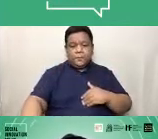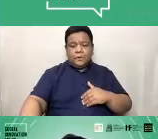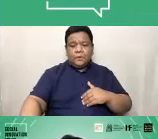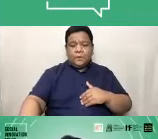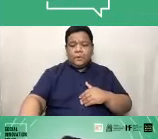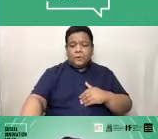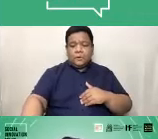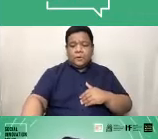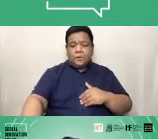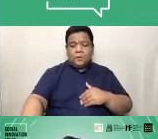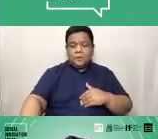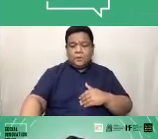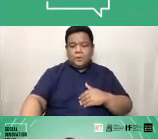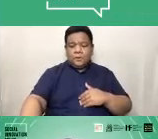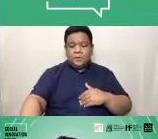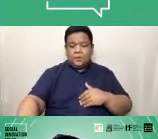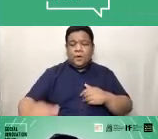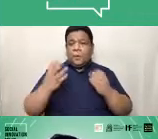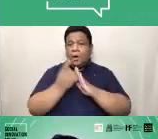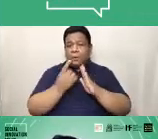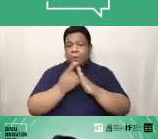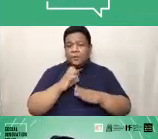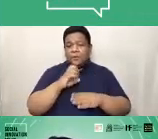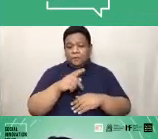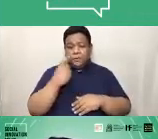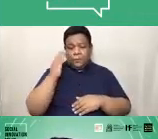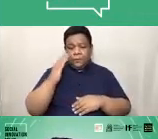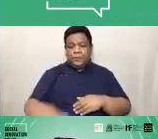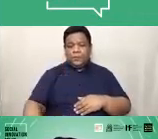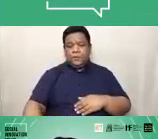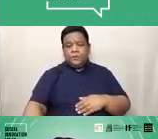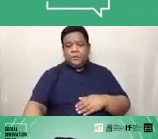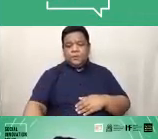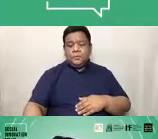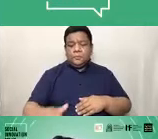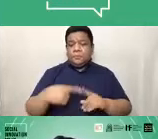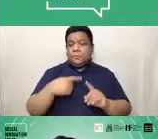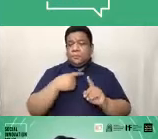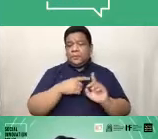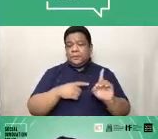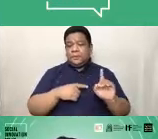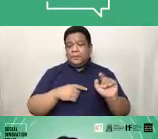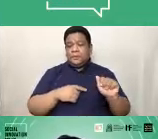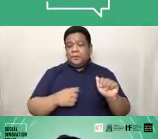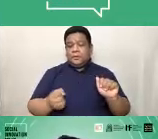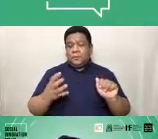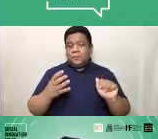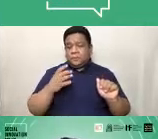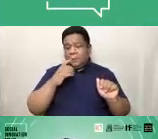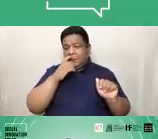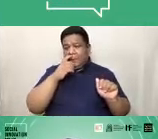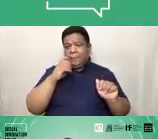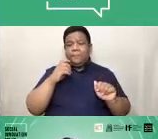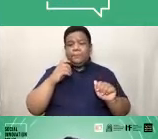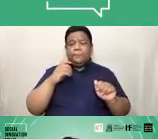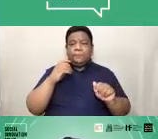your cell phone will last. More so, it will even take the data of your how much memory or how much power it